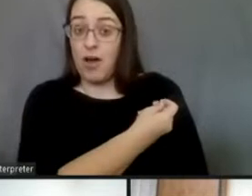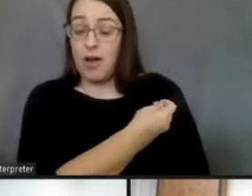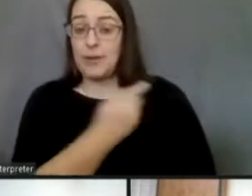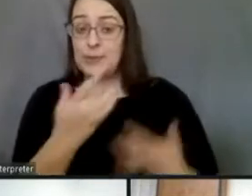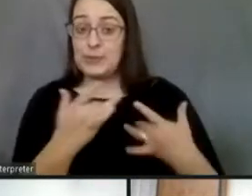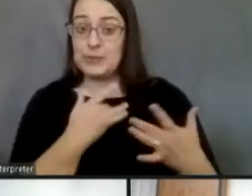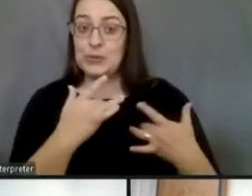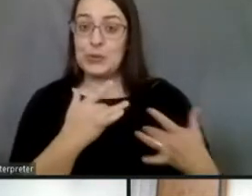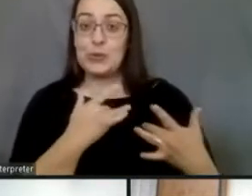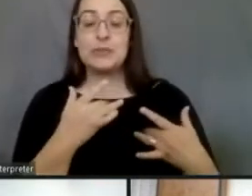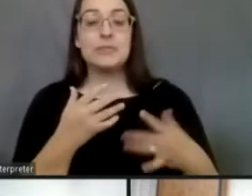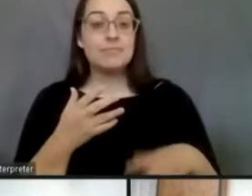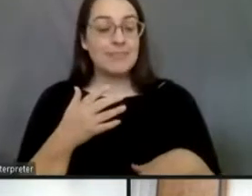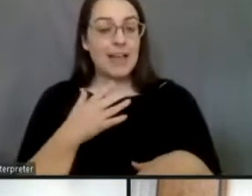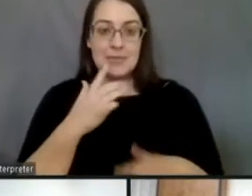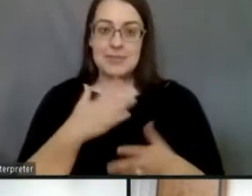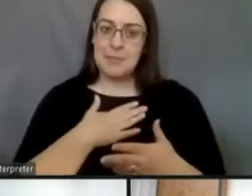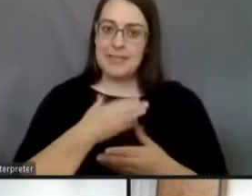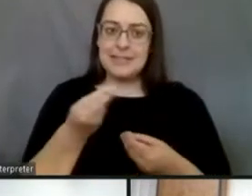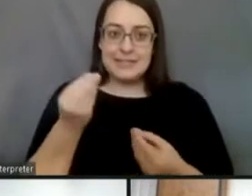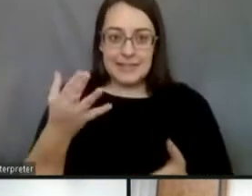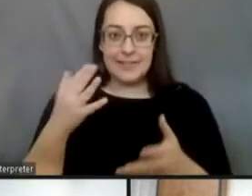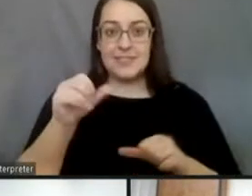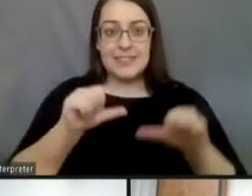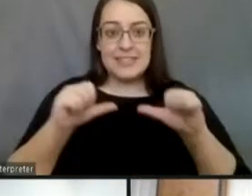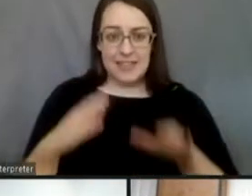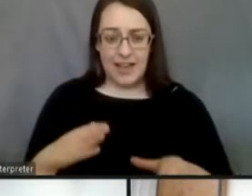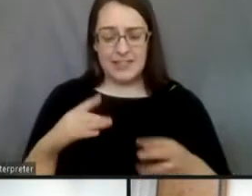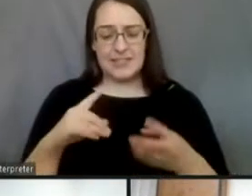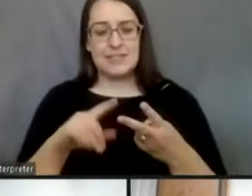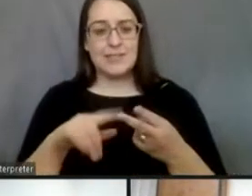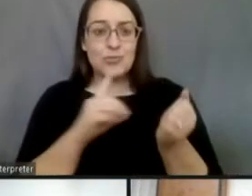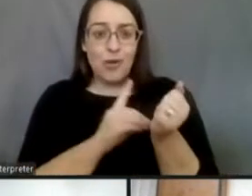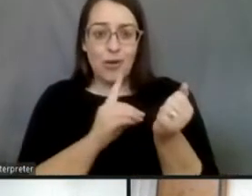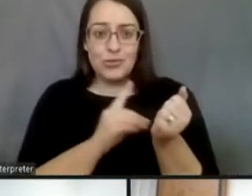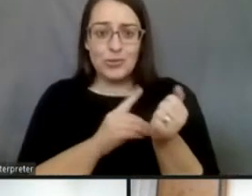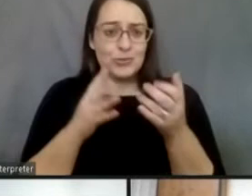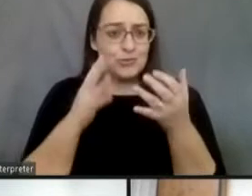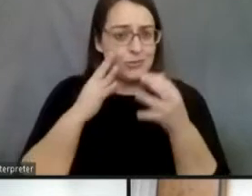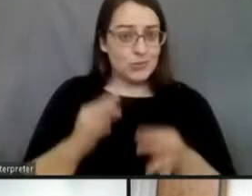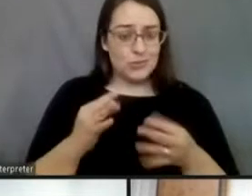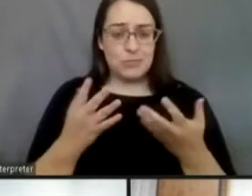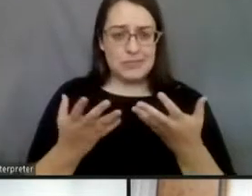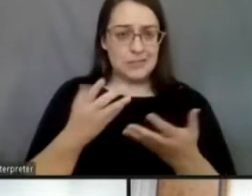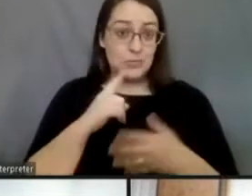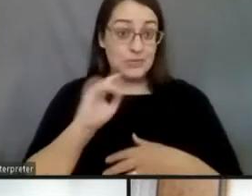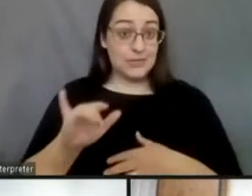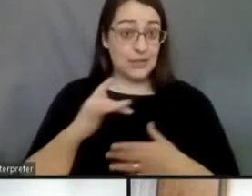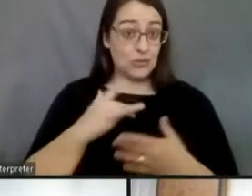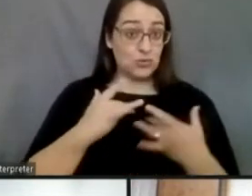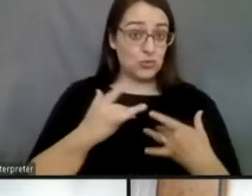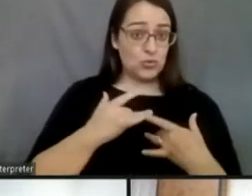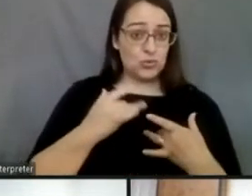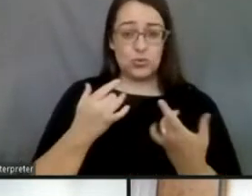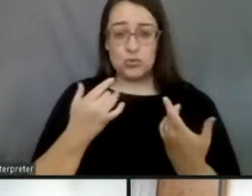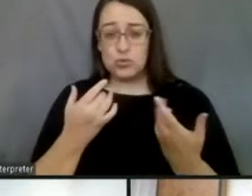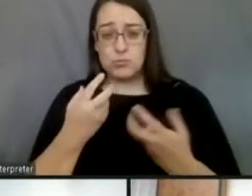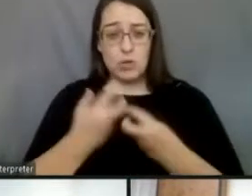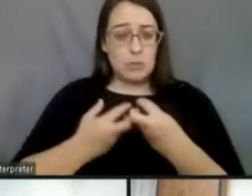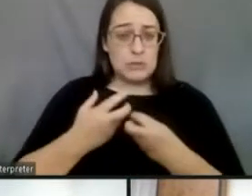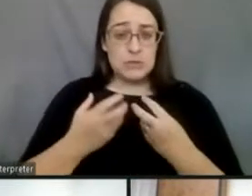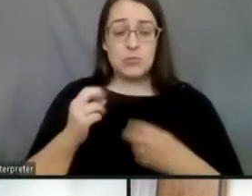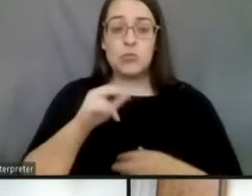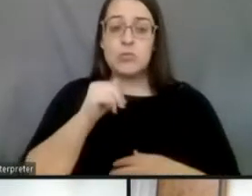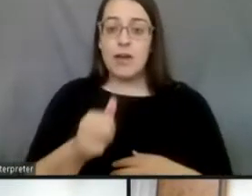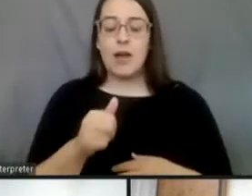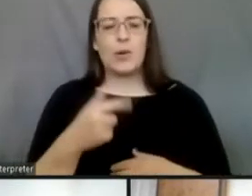please give the scientists and the physicians time to really determine as to whether or not there's a concern there. But what I want to tell you is what an amazing